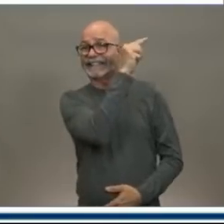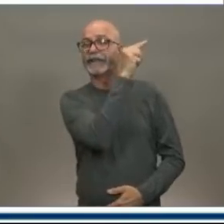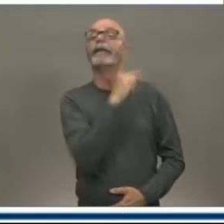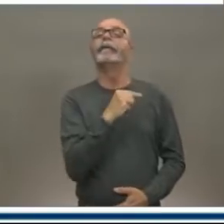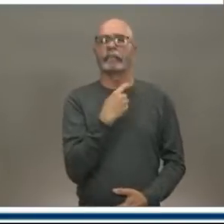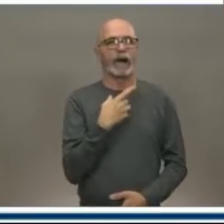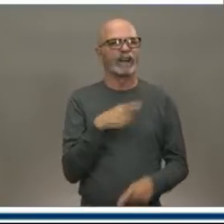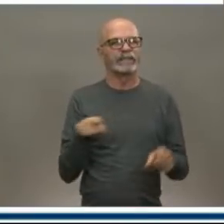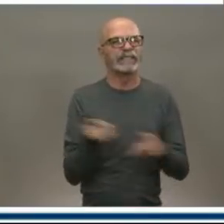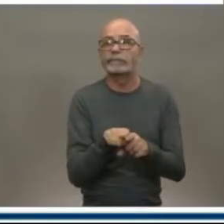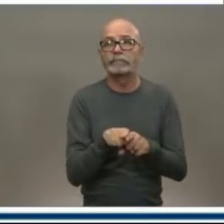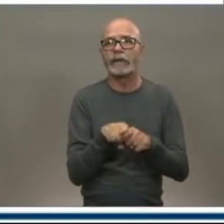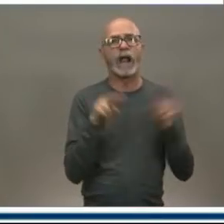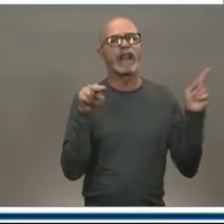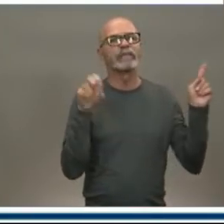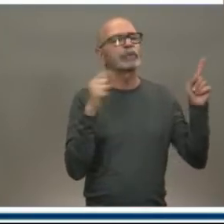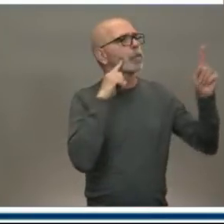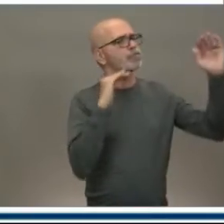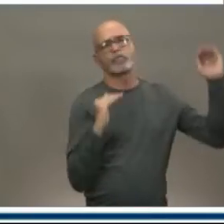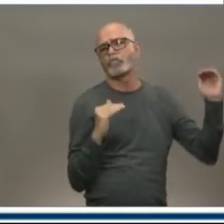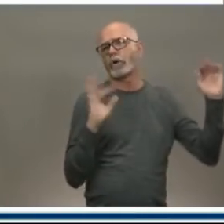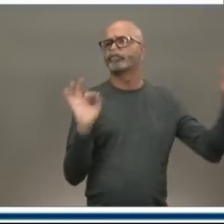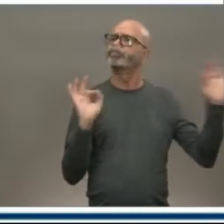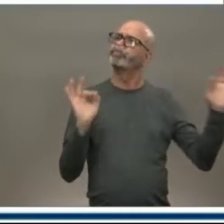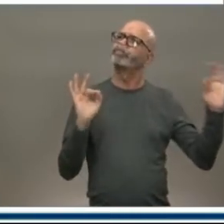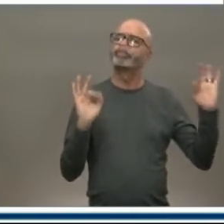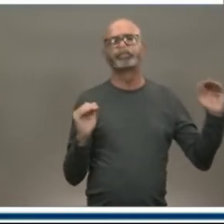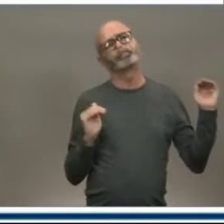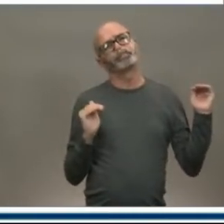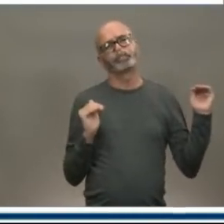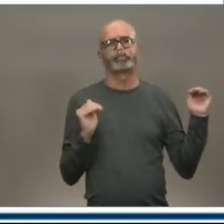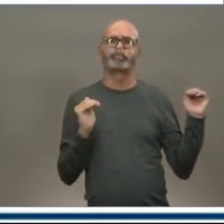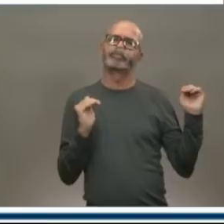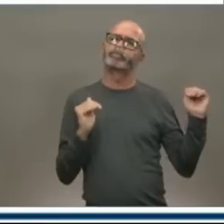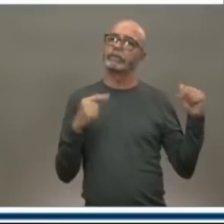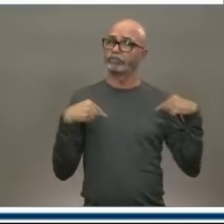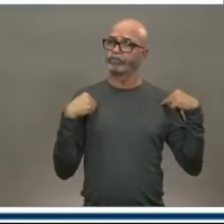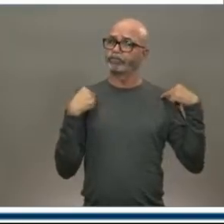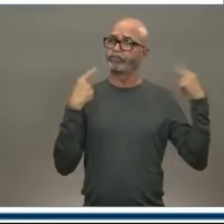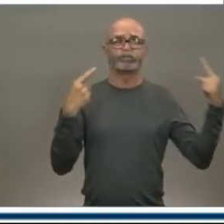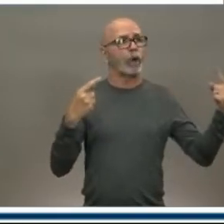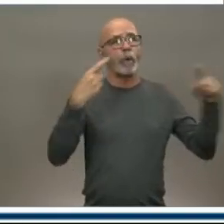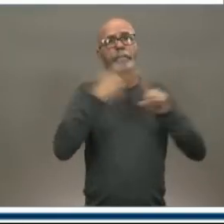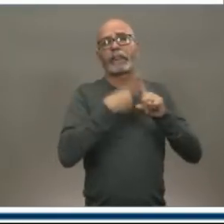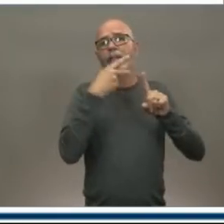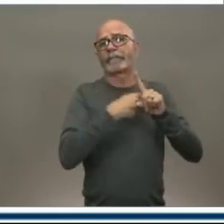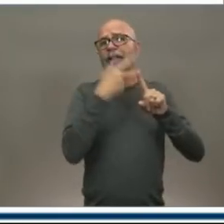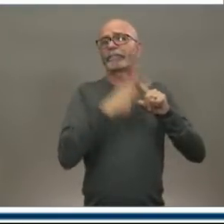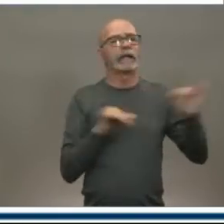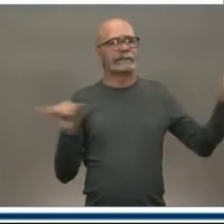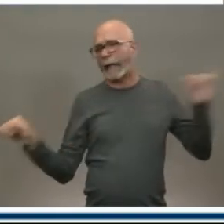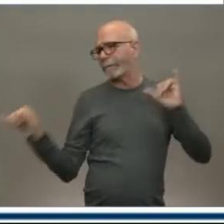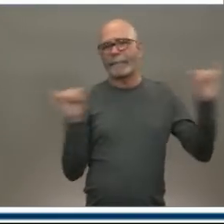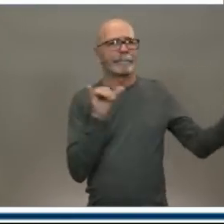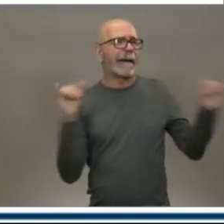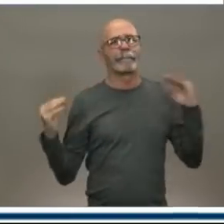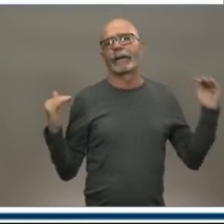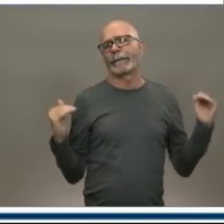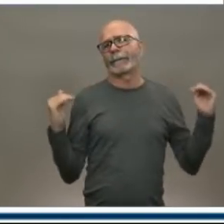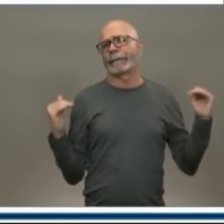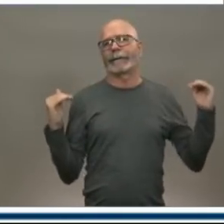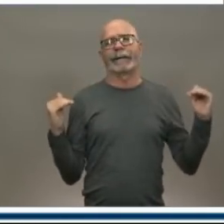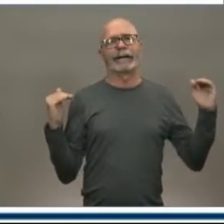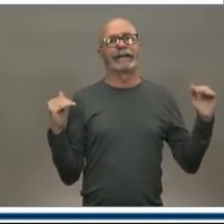They were reporting low or no cases consistently for a number of months. But things can change in the blink of an eye.